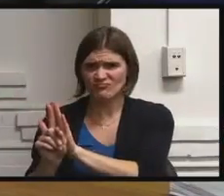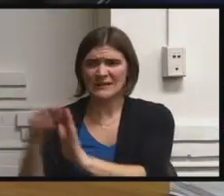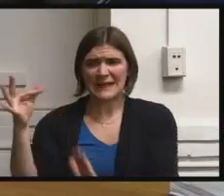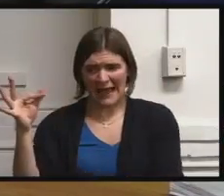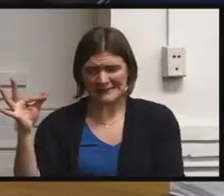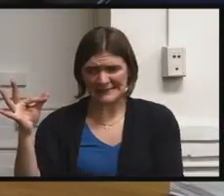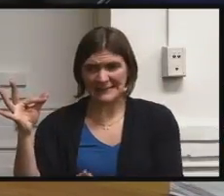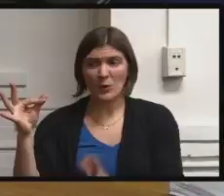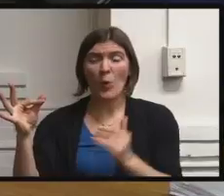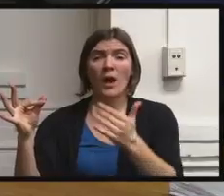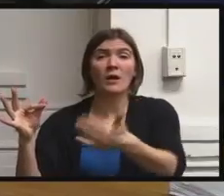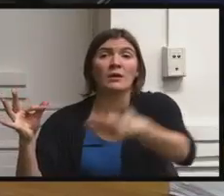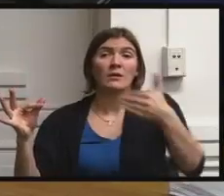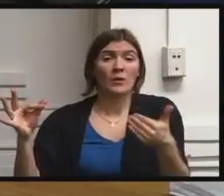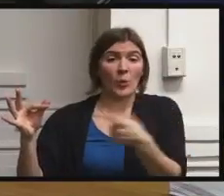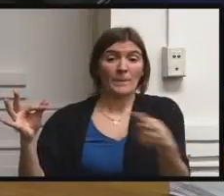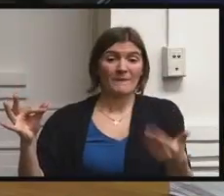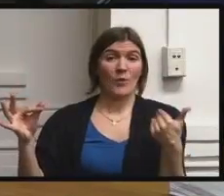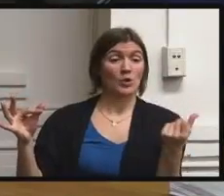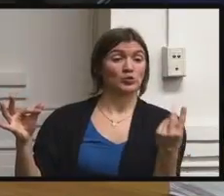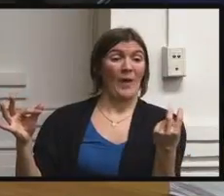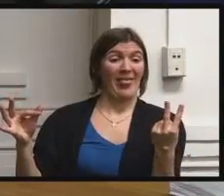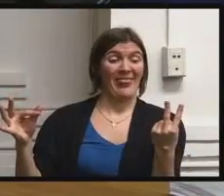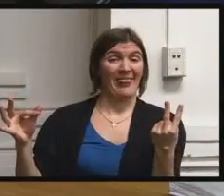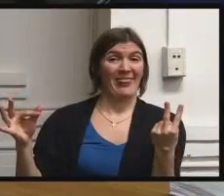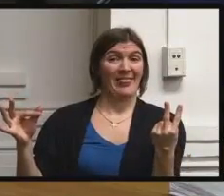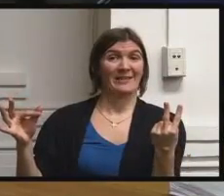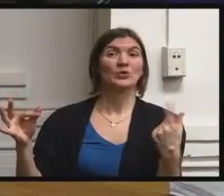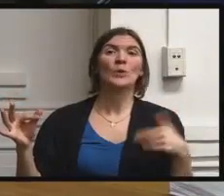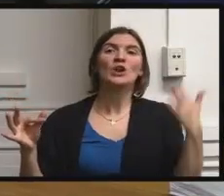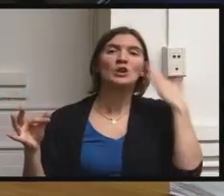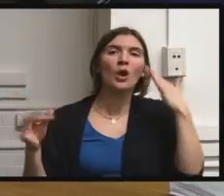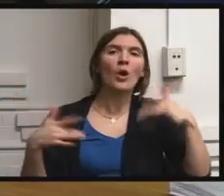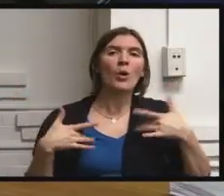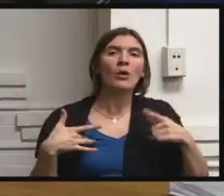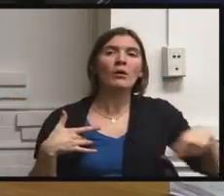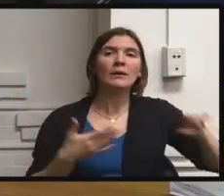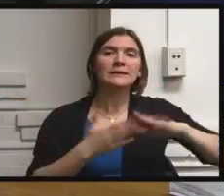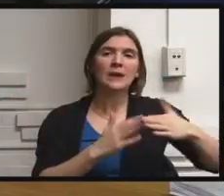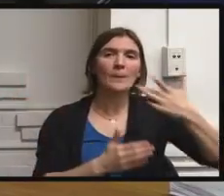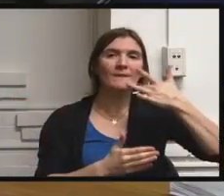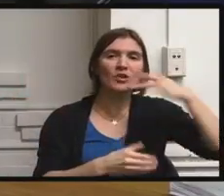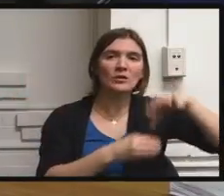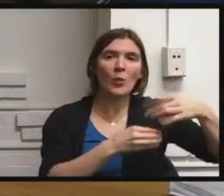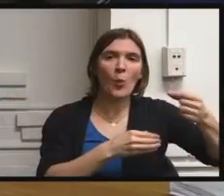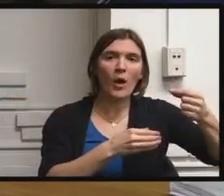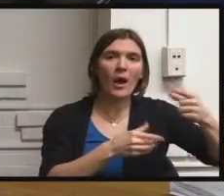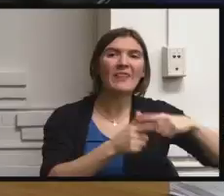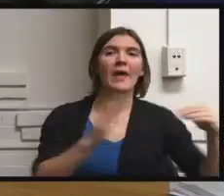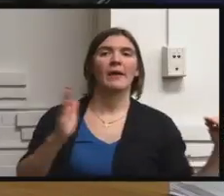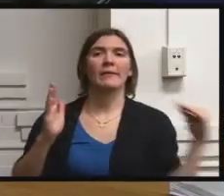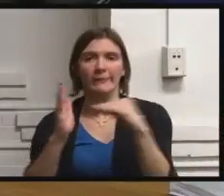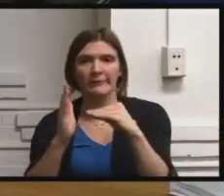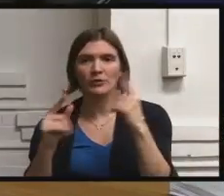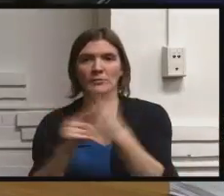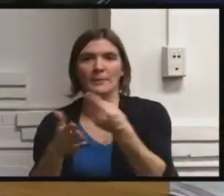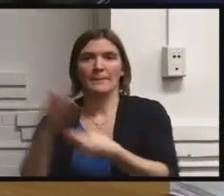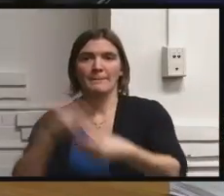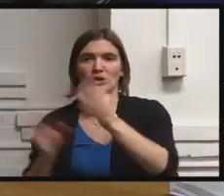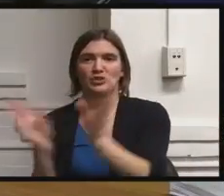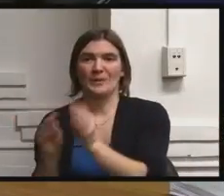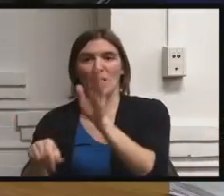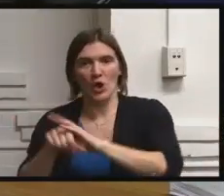so that we know what town meeting has voted for before we have our regular budget meeting